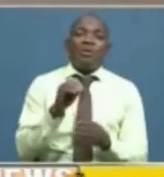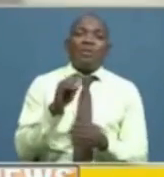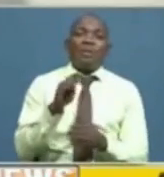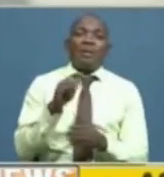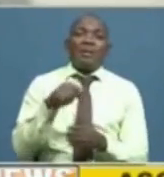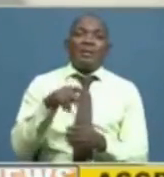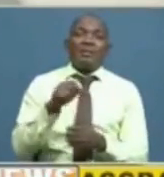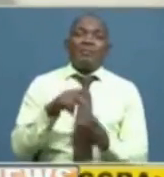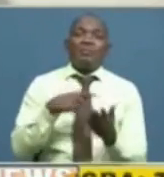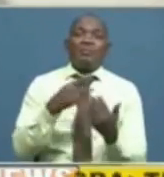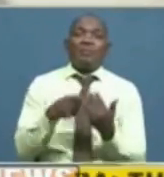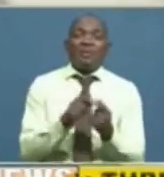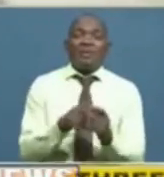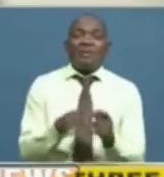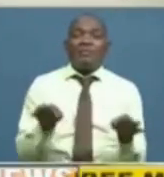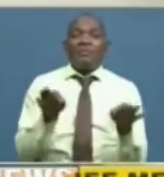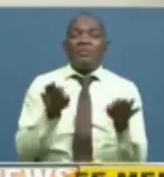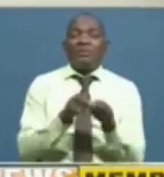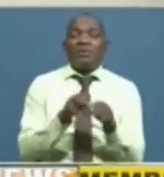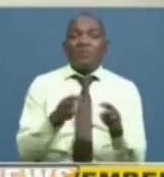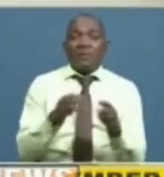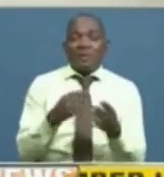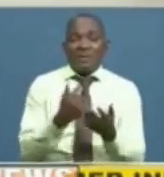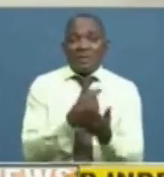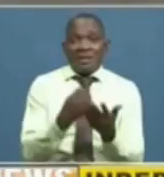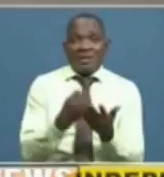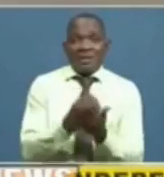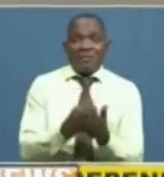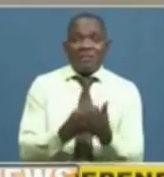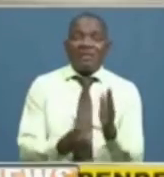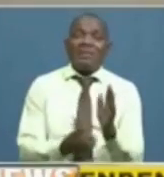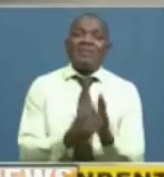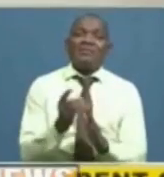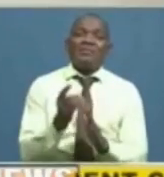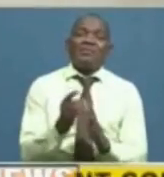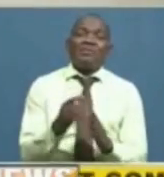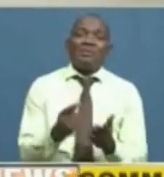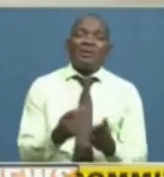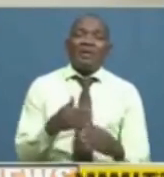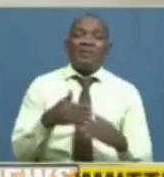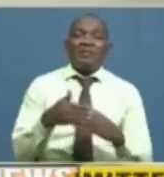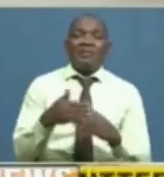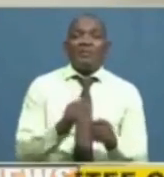is seen as an essential element for Ghana's economic transformation post-COVID.